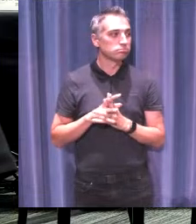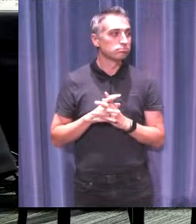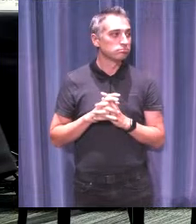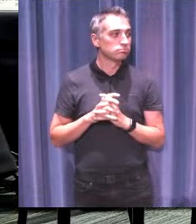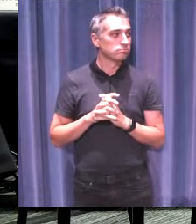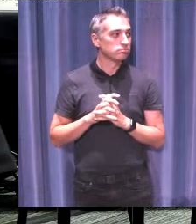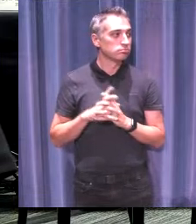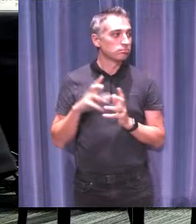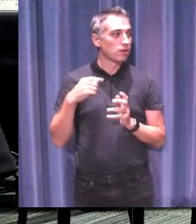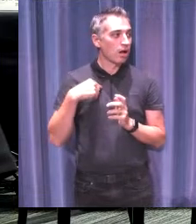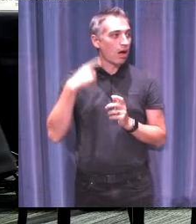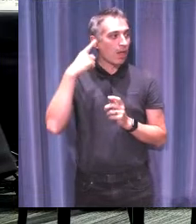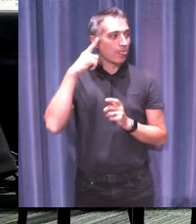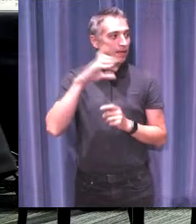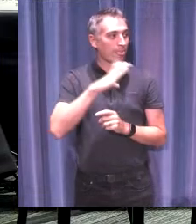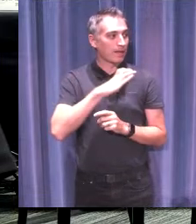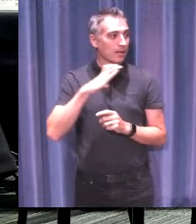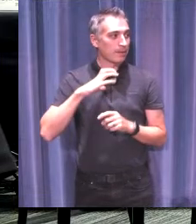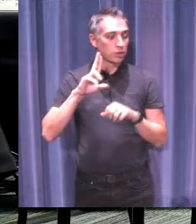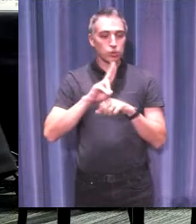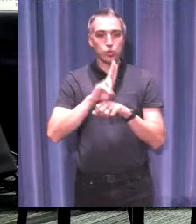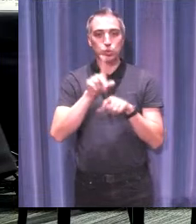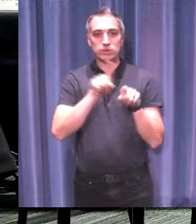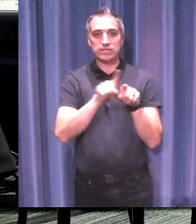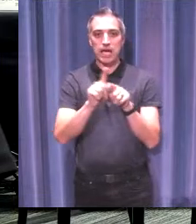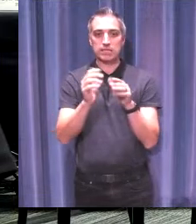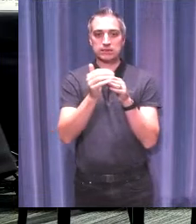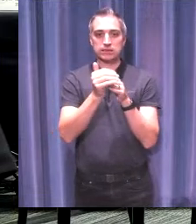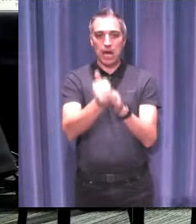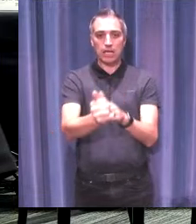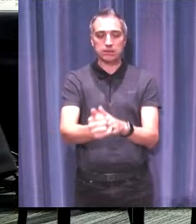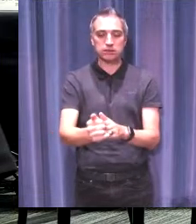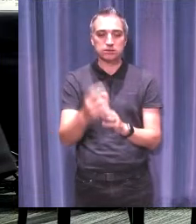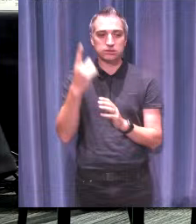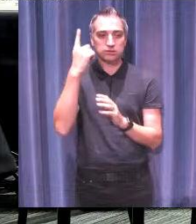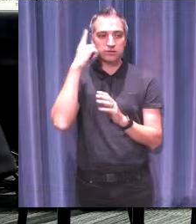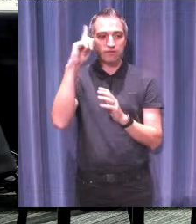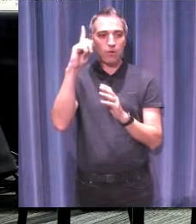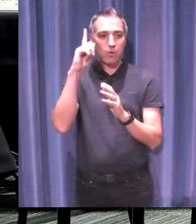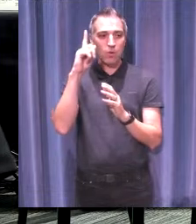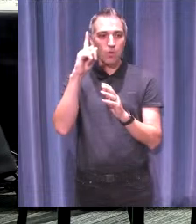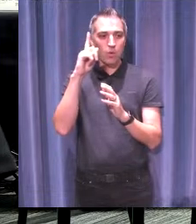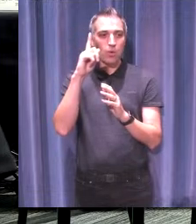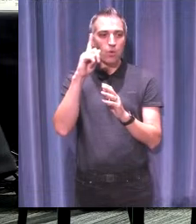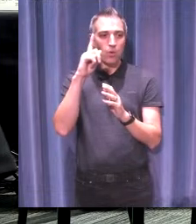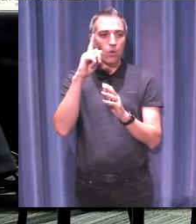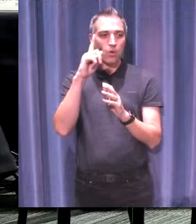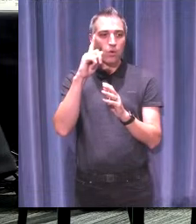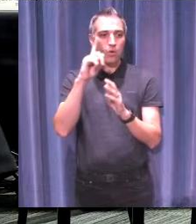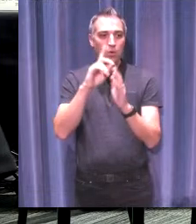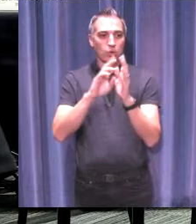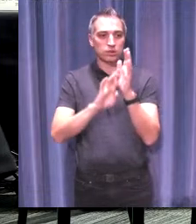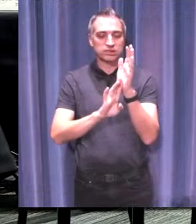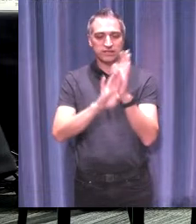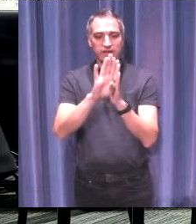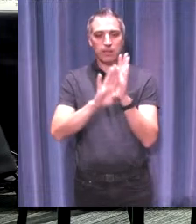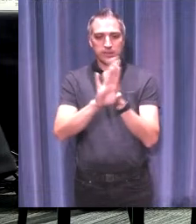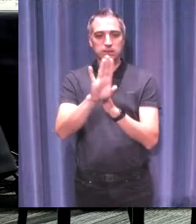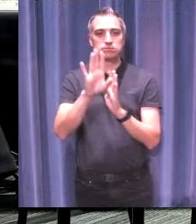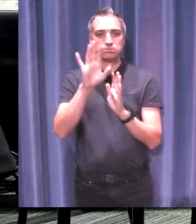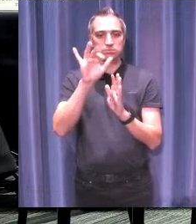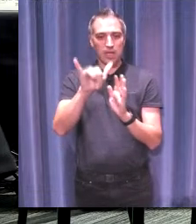think the committee would use that as guidance for direction in developing an employment